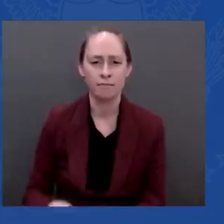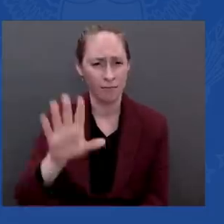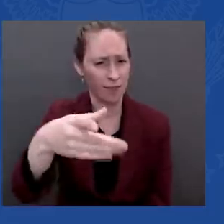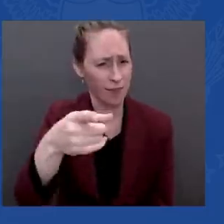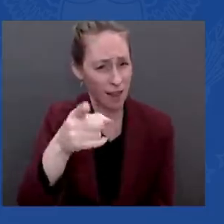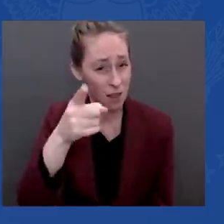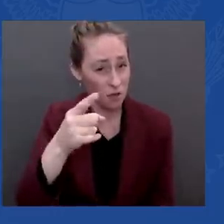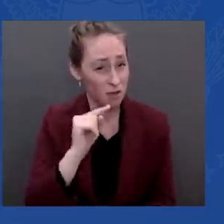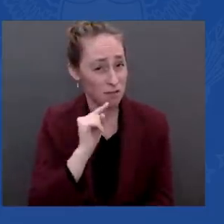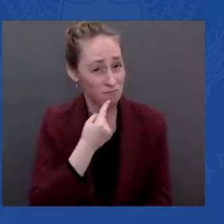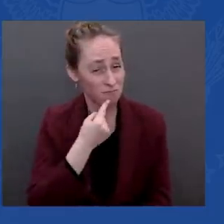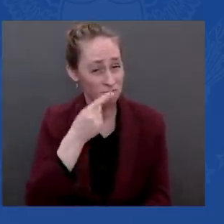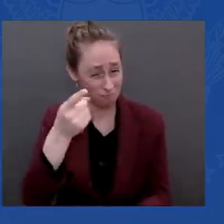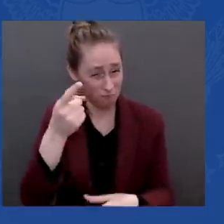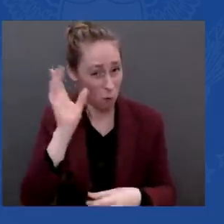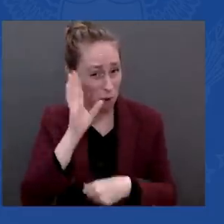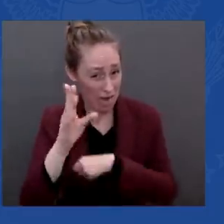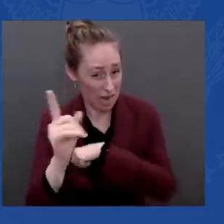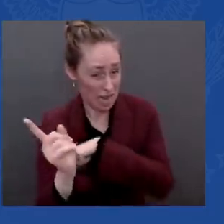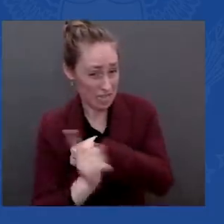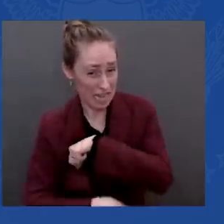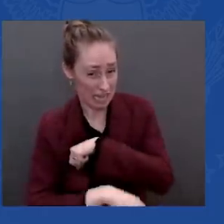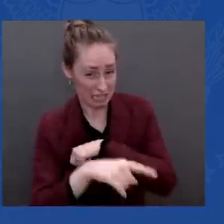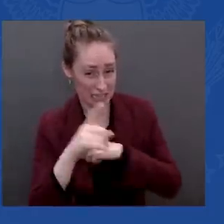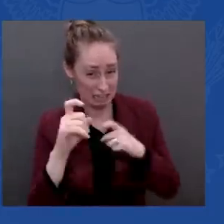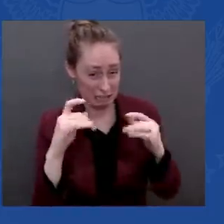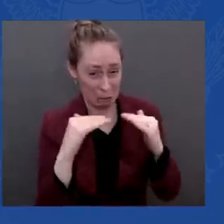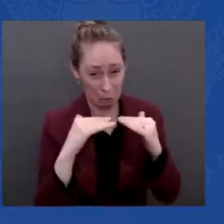missiles and bullets and tanks. The